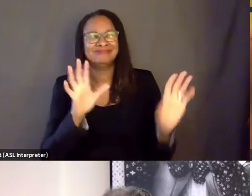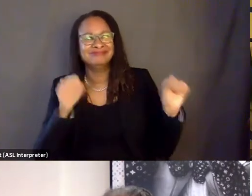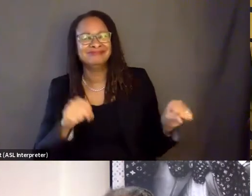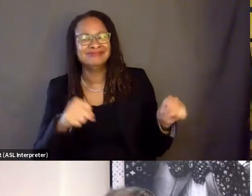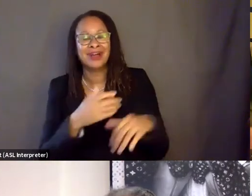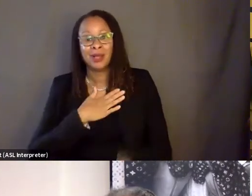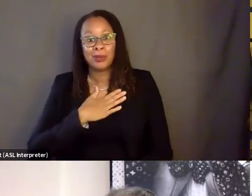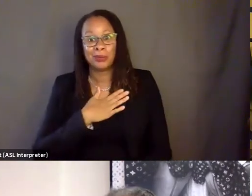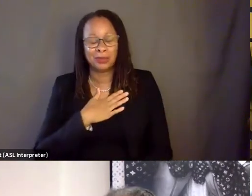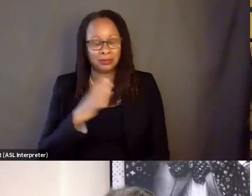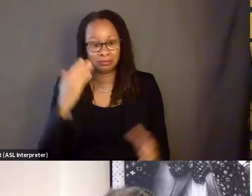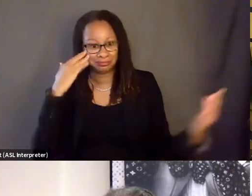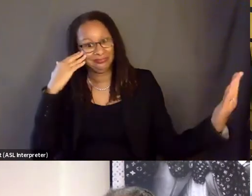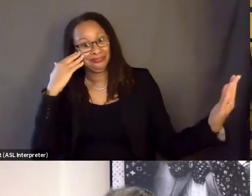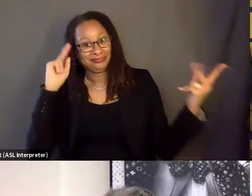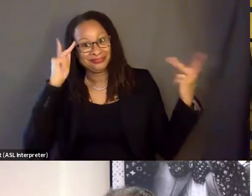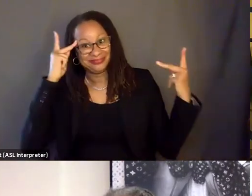When I saw it, I was like,